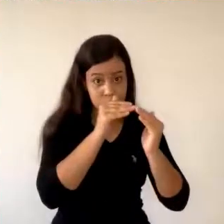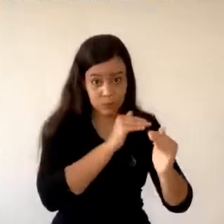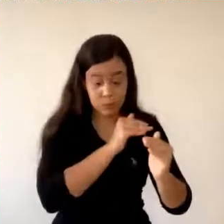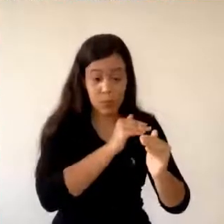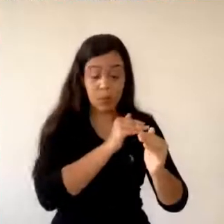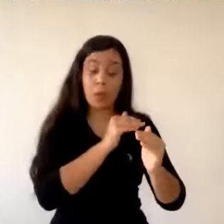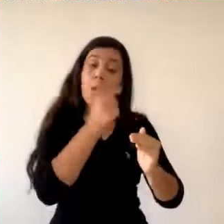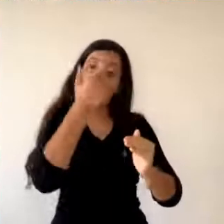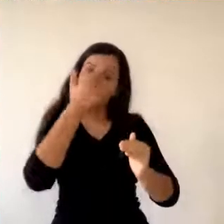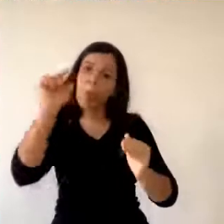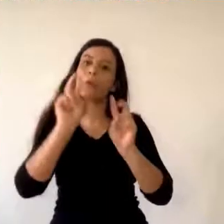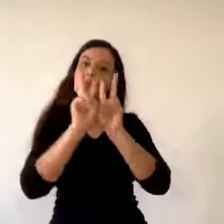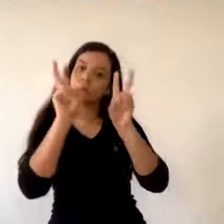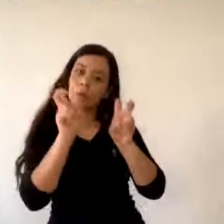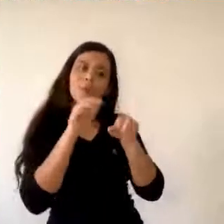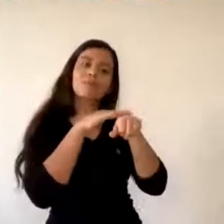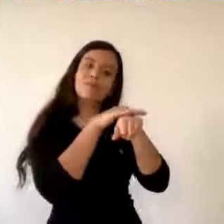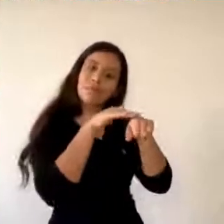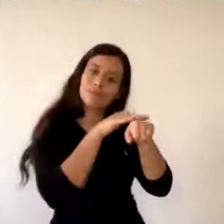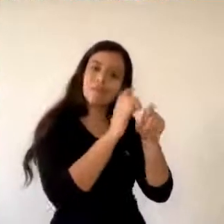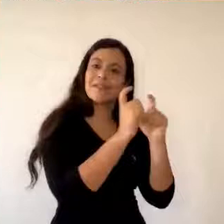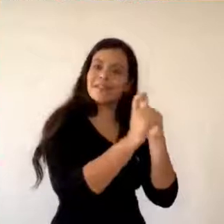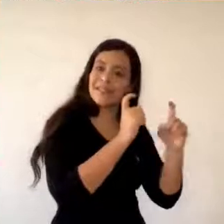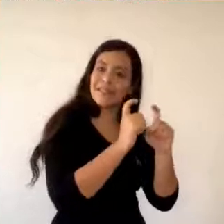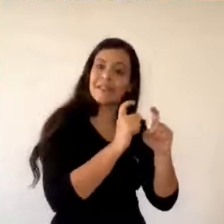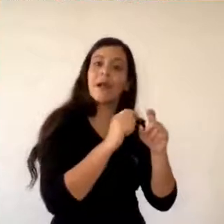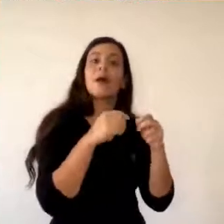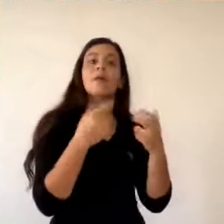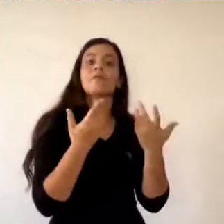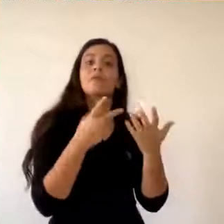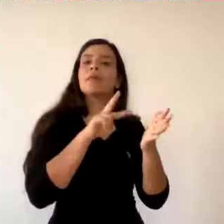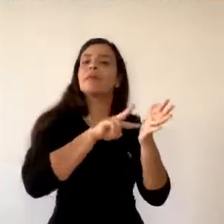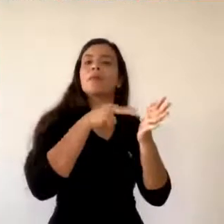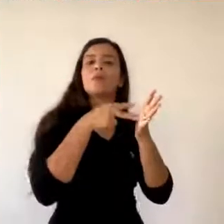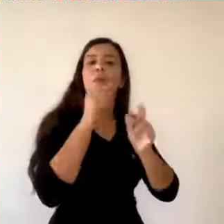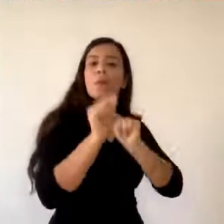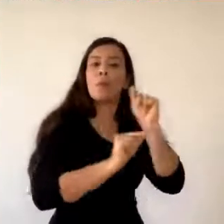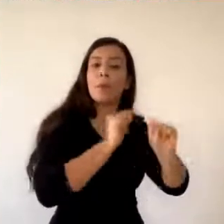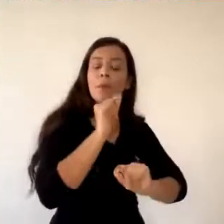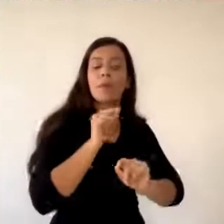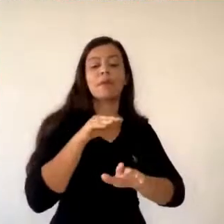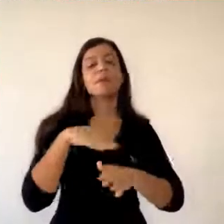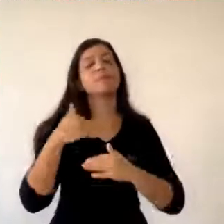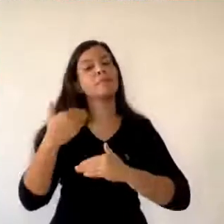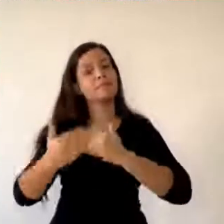may be able to convince this person of other issues, and then we advance.